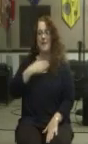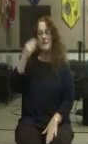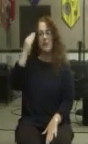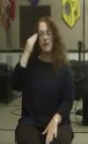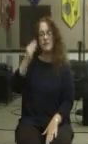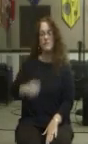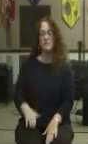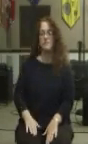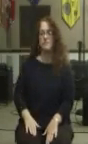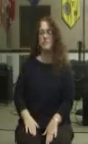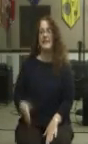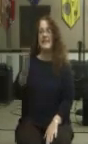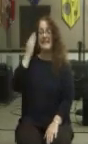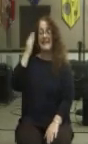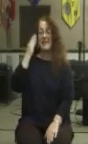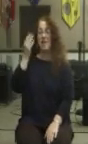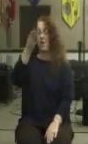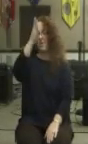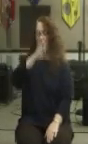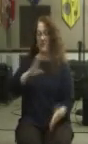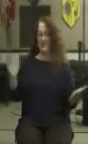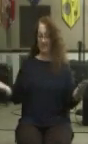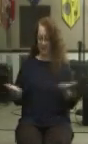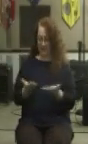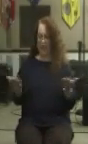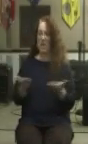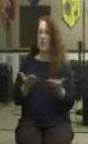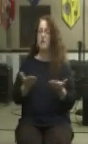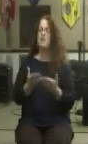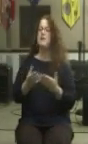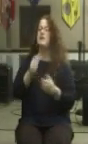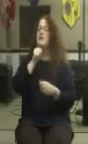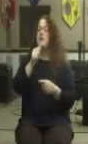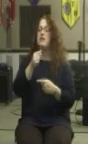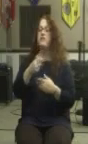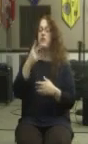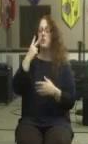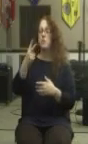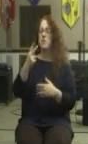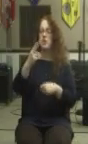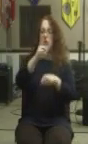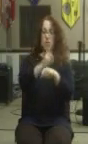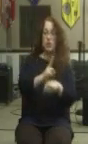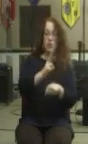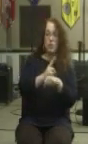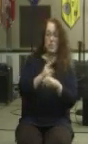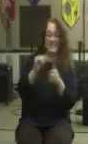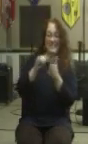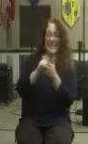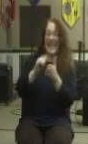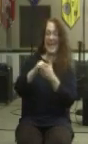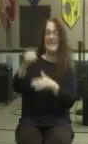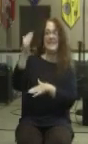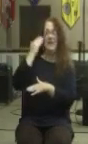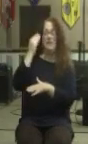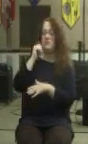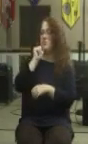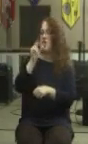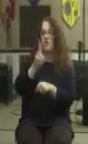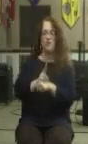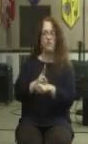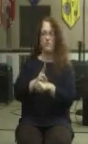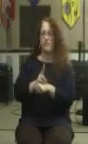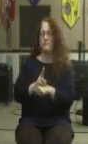knowledge. See, the knowledge of God is here, but unless you want to tap into that